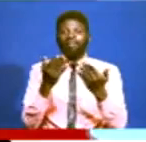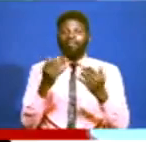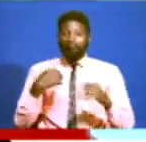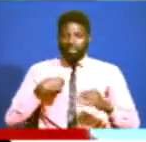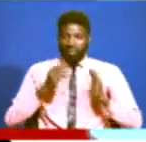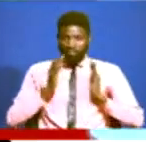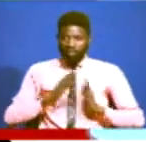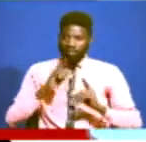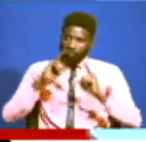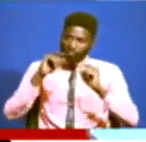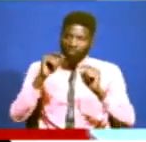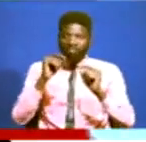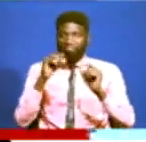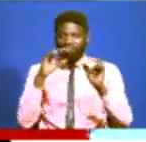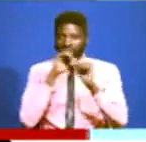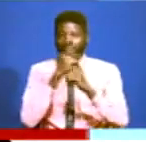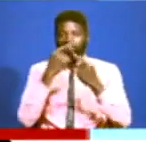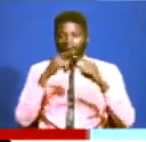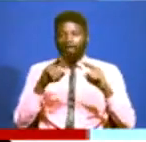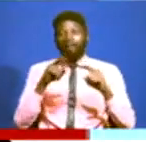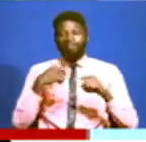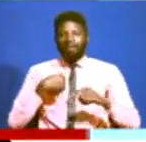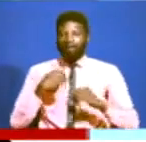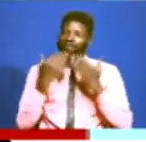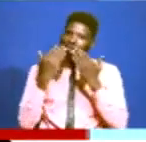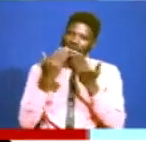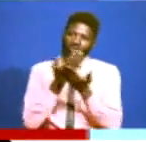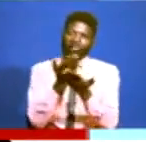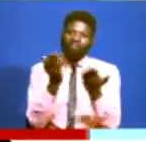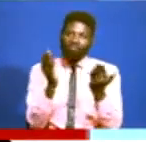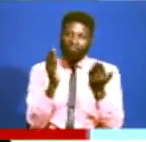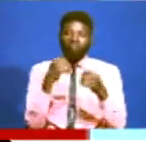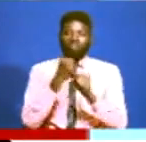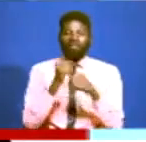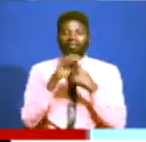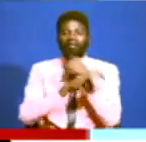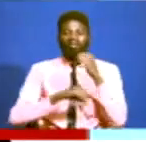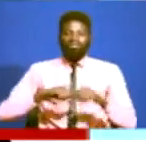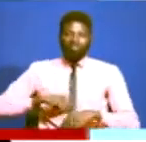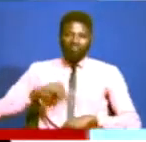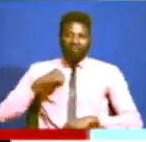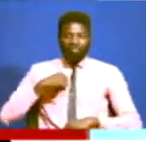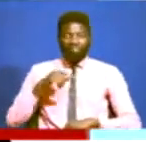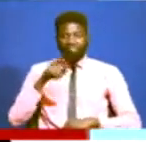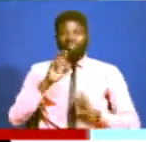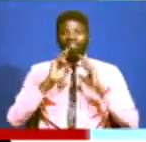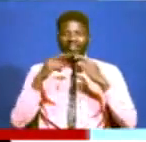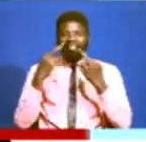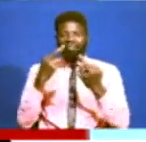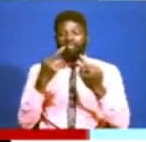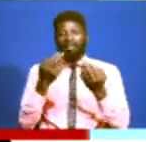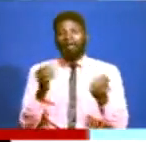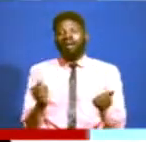country very proud. These remarkable results are attributed to implementation of